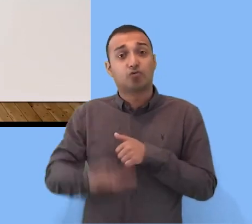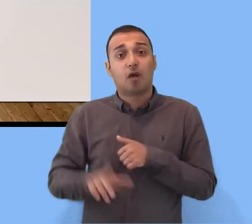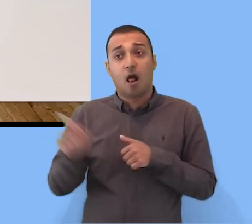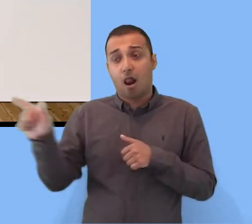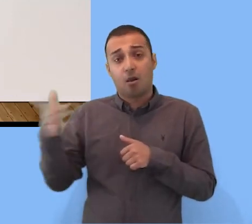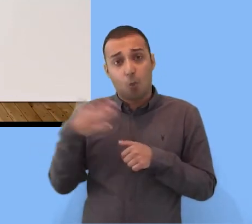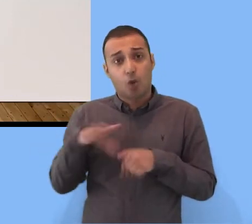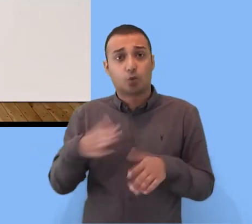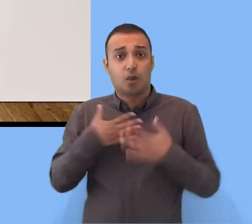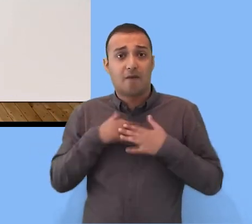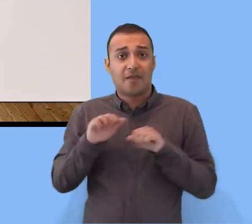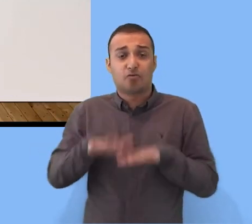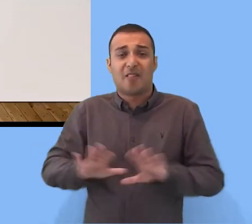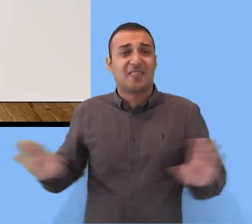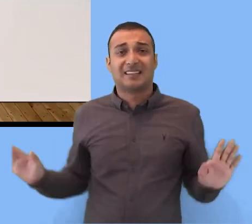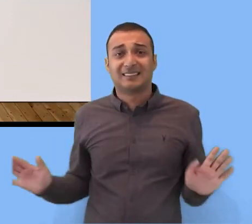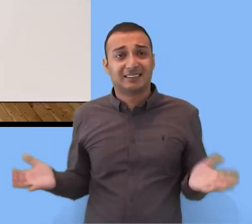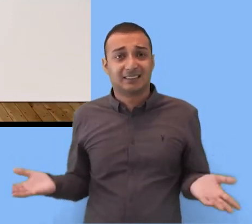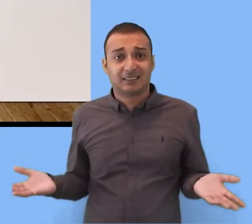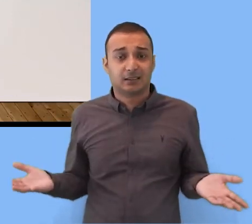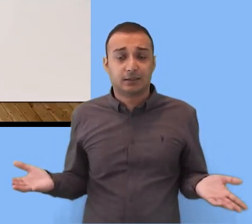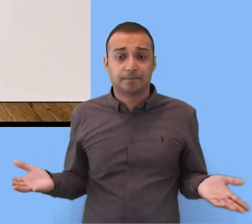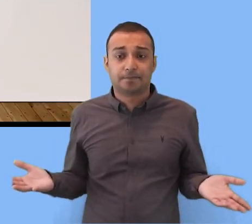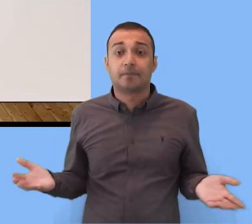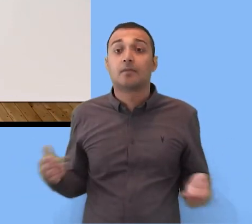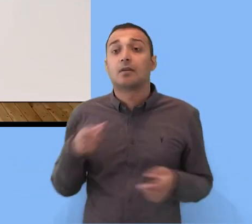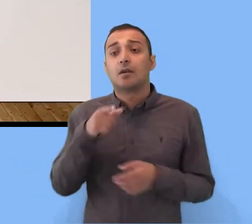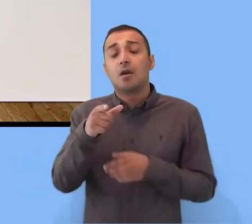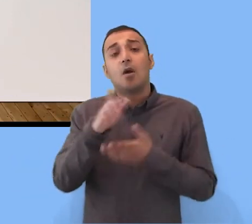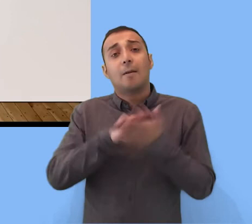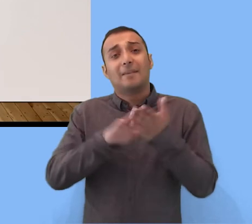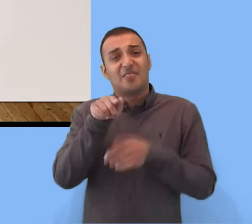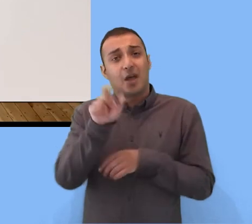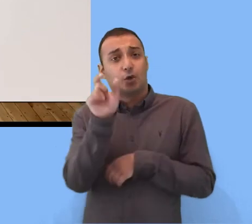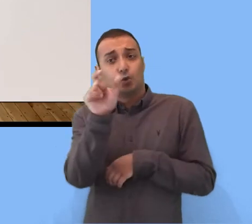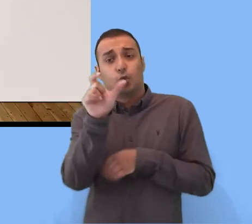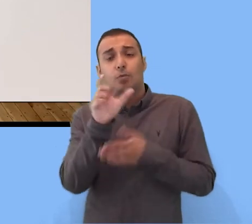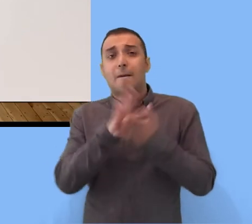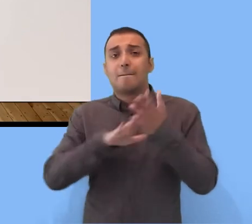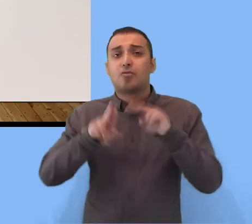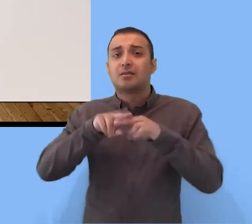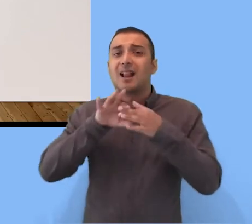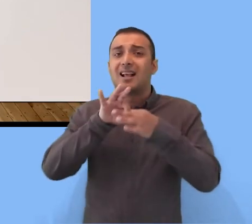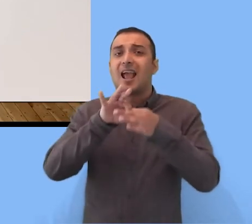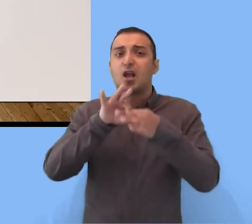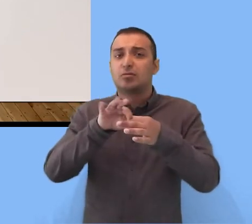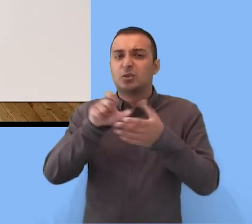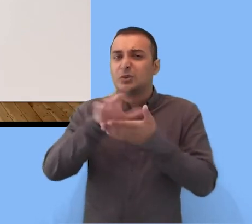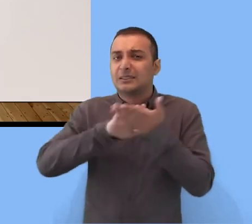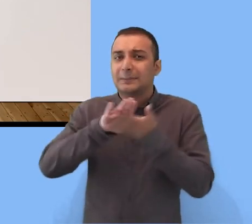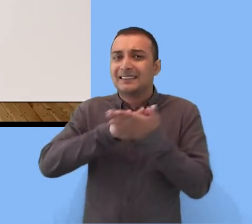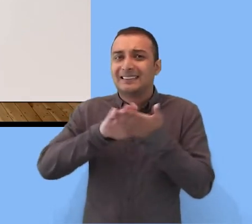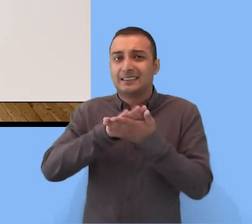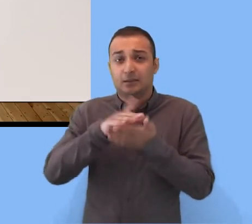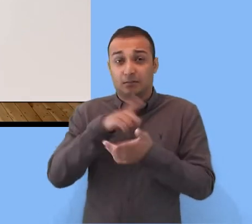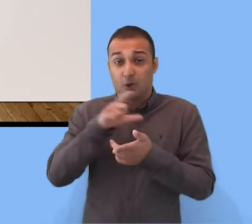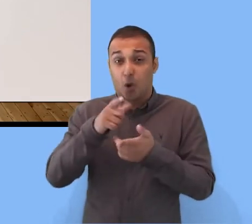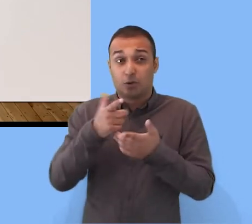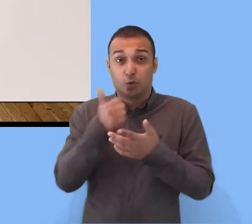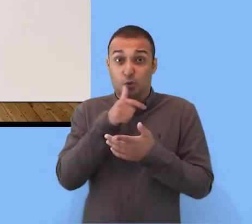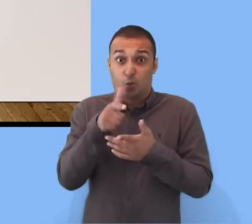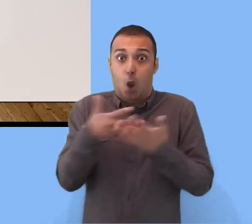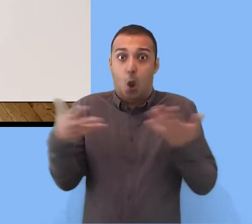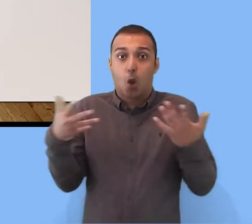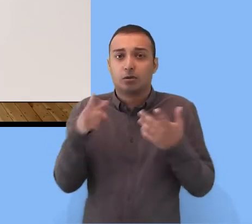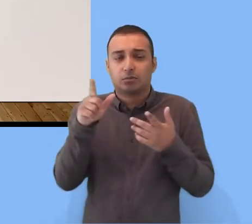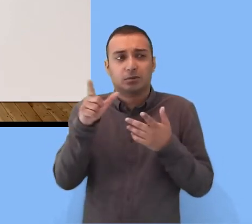term parental engagement? Because it's one of these terms that people use all the time, and everybody means something slightly differently. Parental